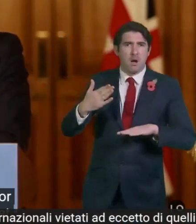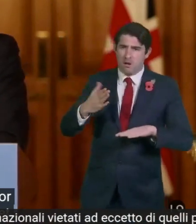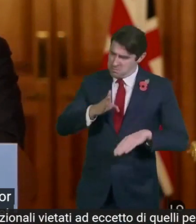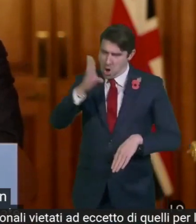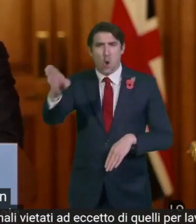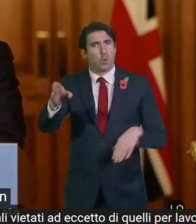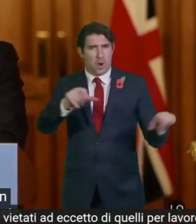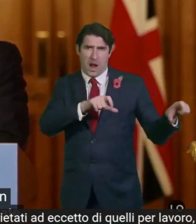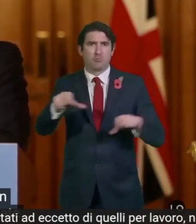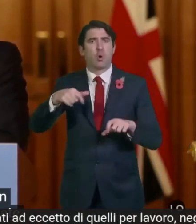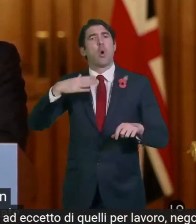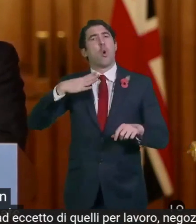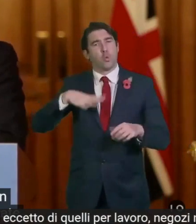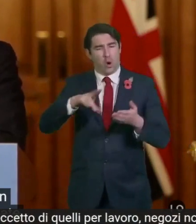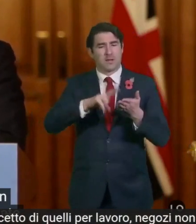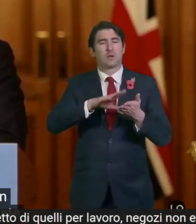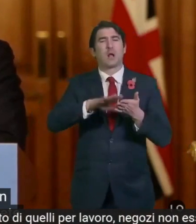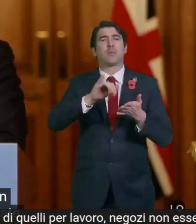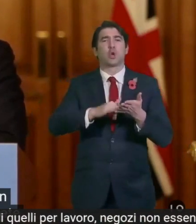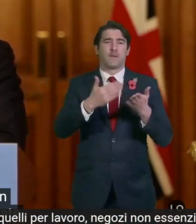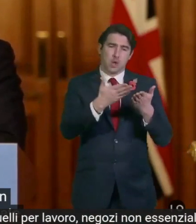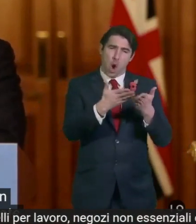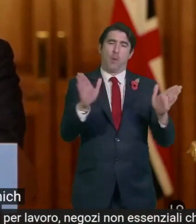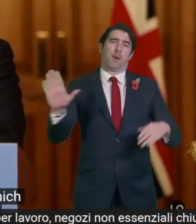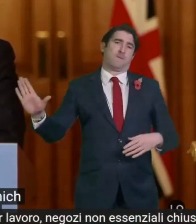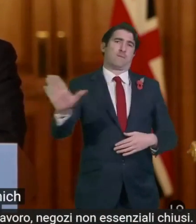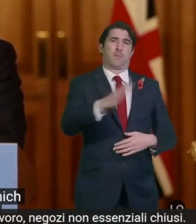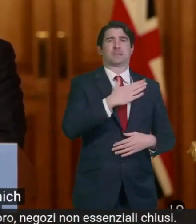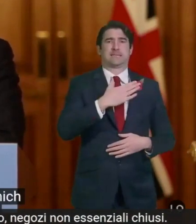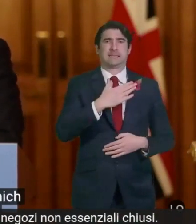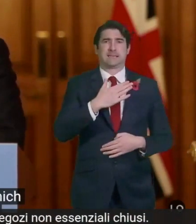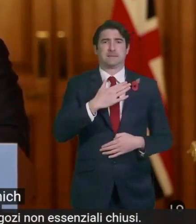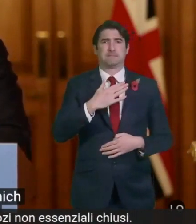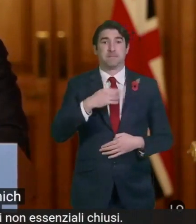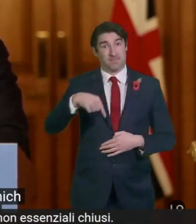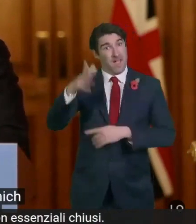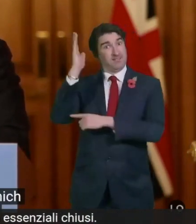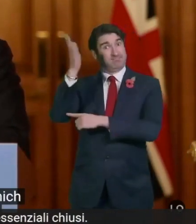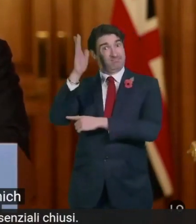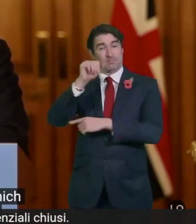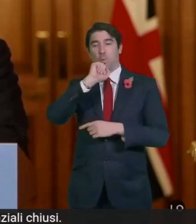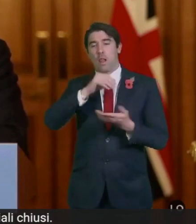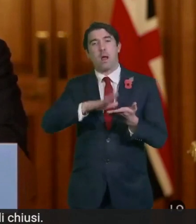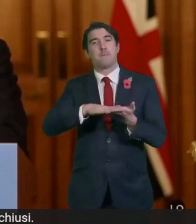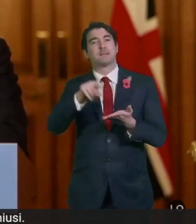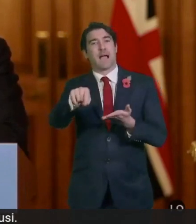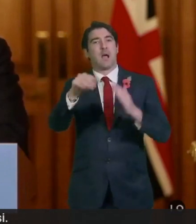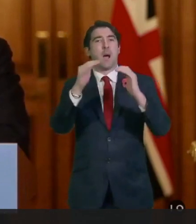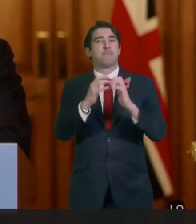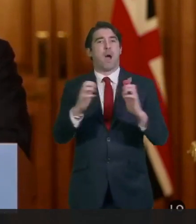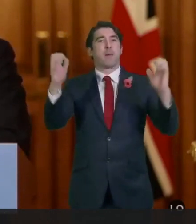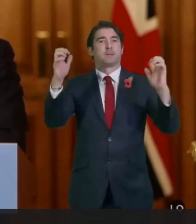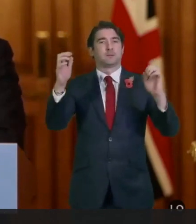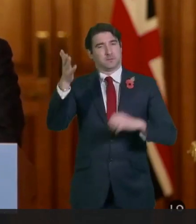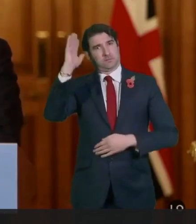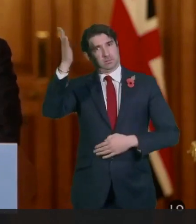On Wednesday, Parliament will debate and vote on these measures, which, if passed, will, as I say, come into force on Thursday.